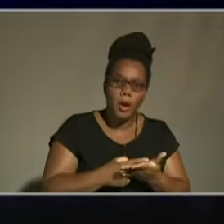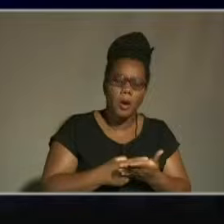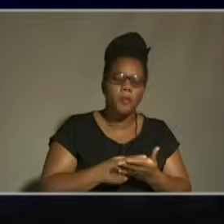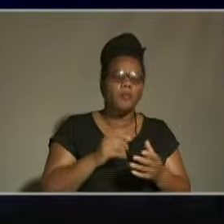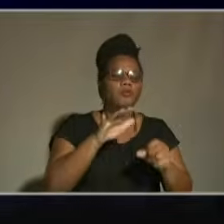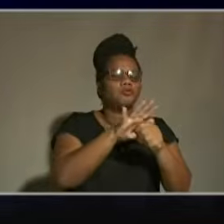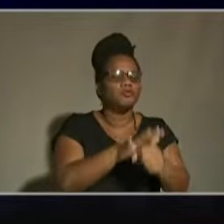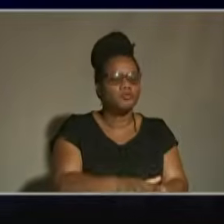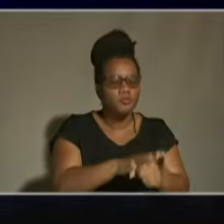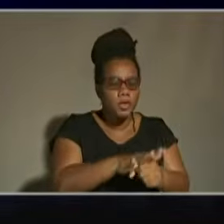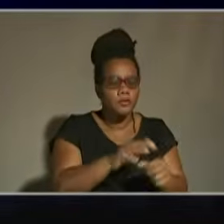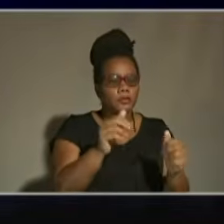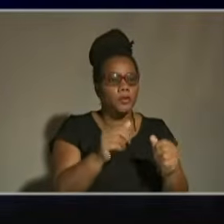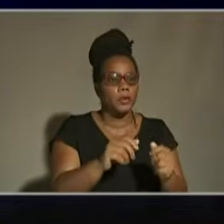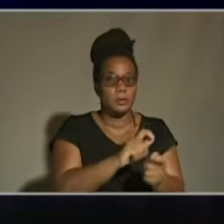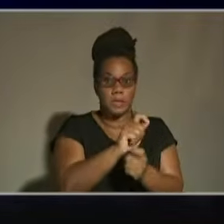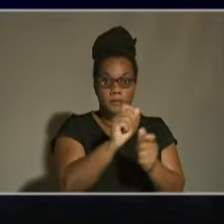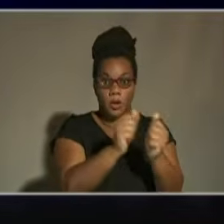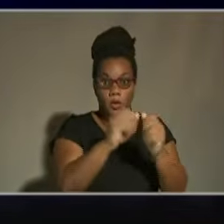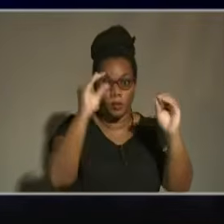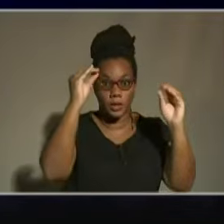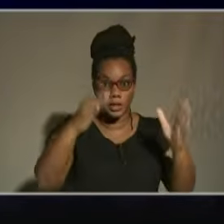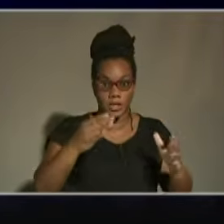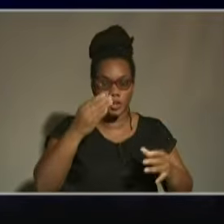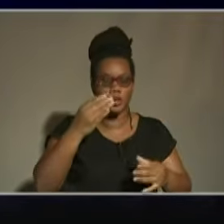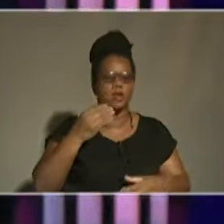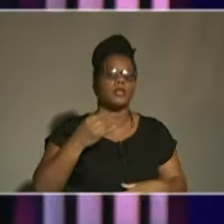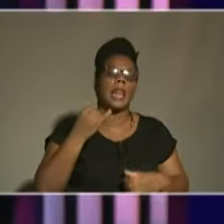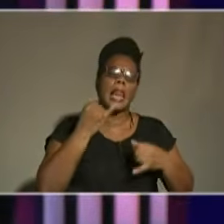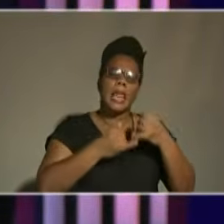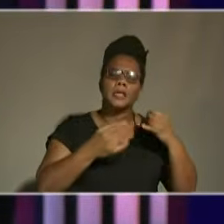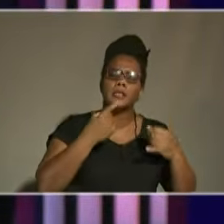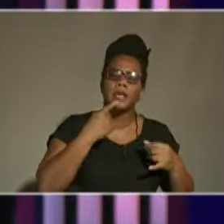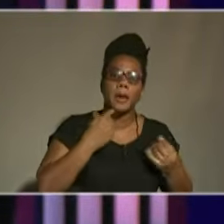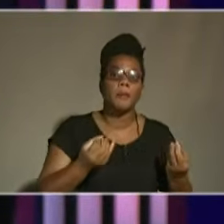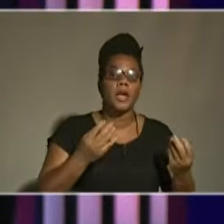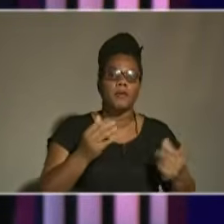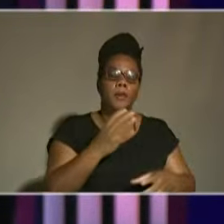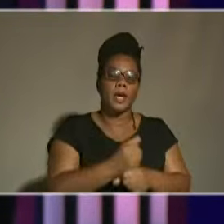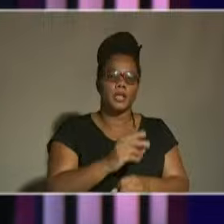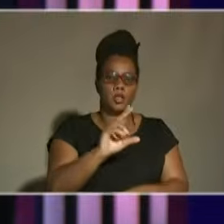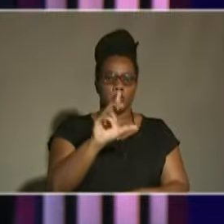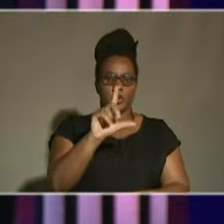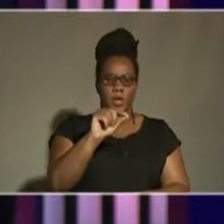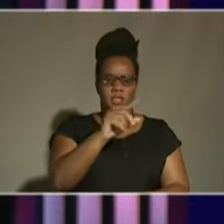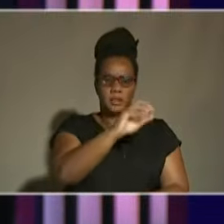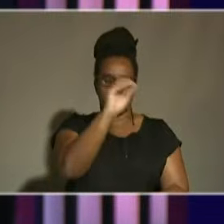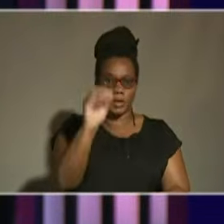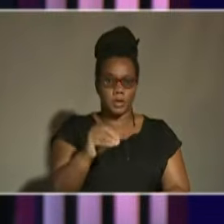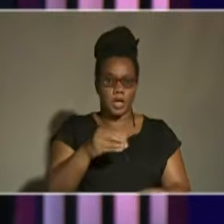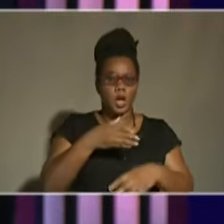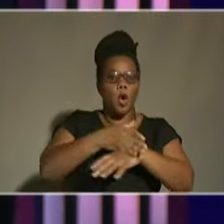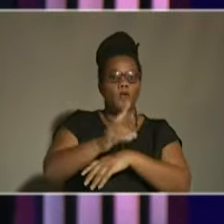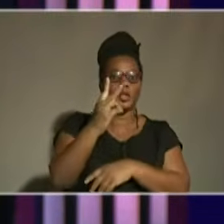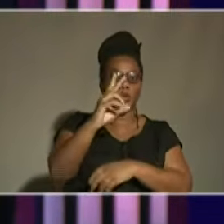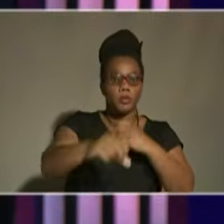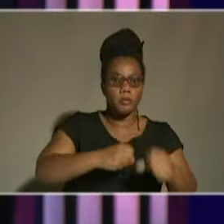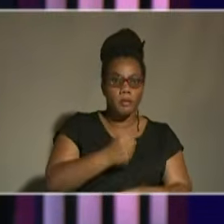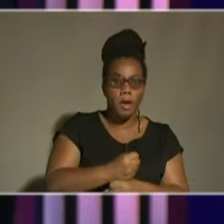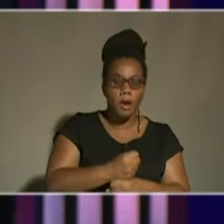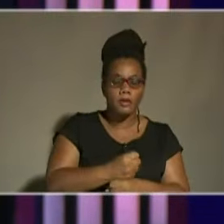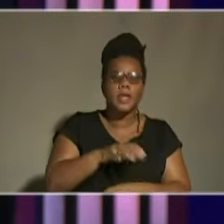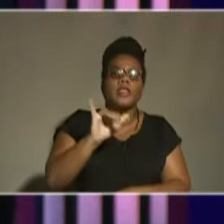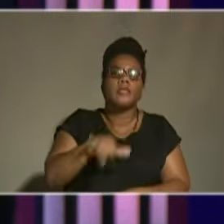relation to the teachers in particular, finalized, and many of them were getting 20% over 2 years. That is why we